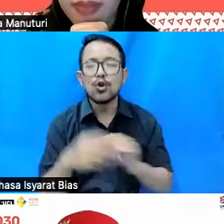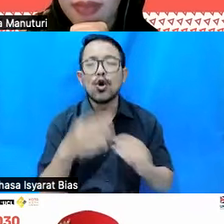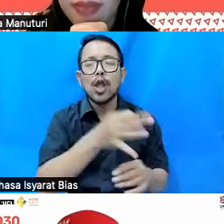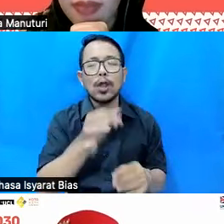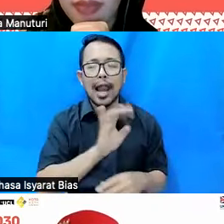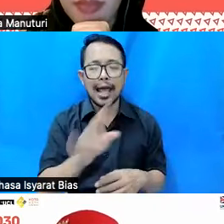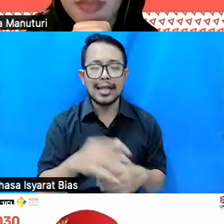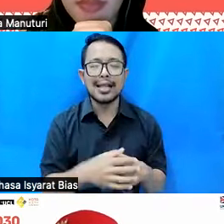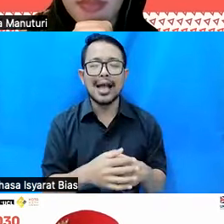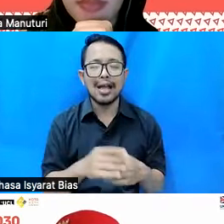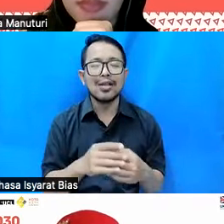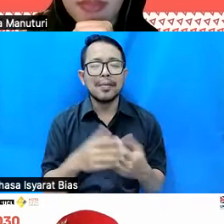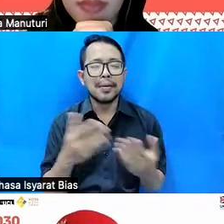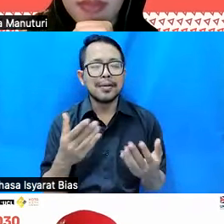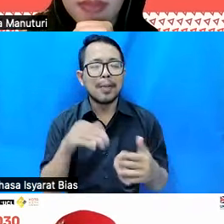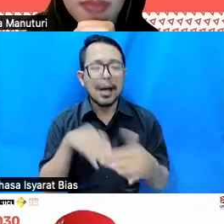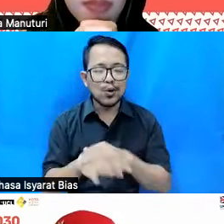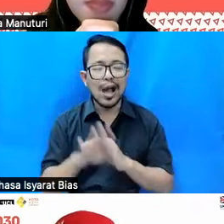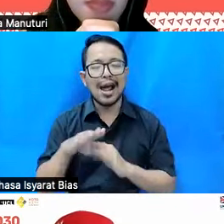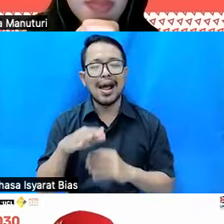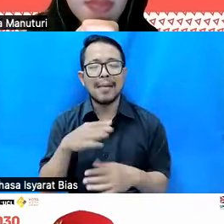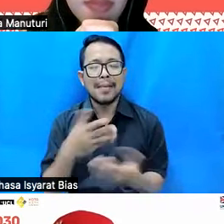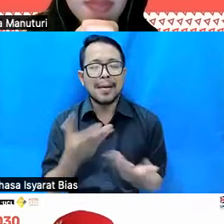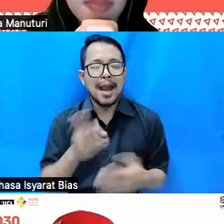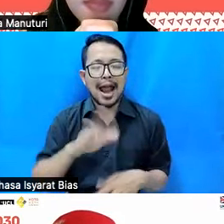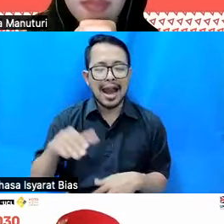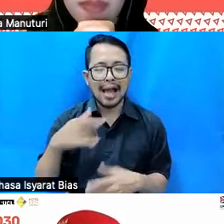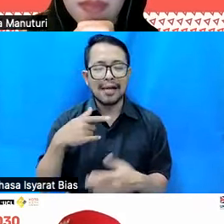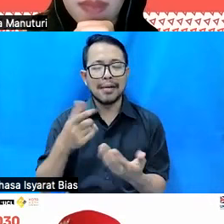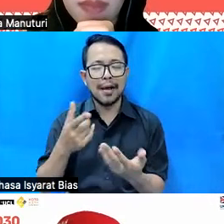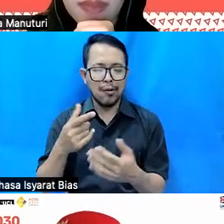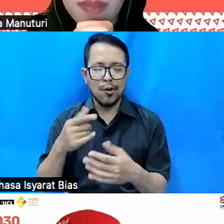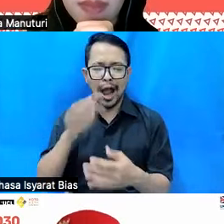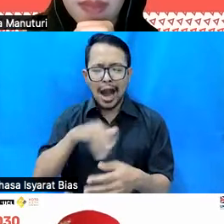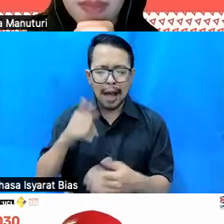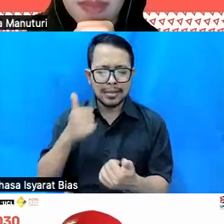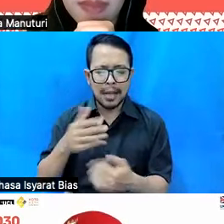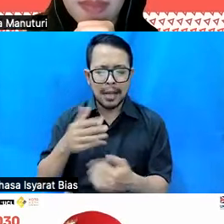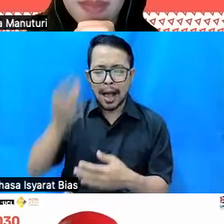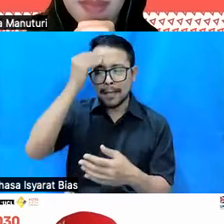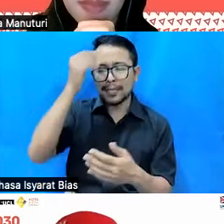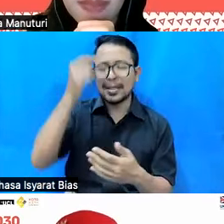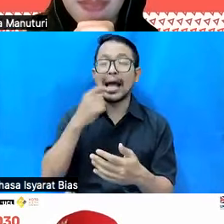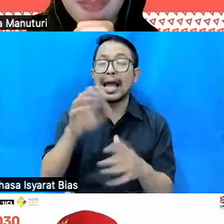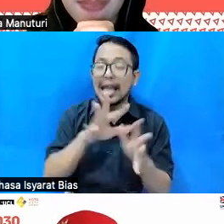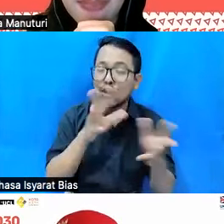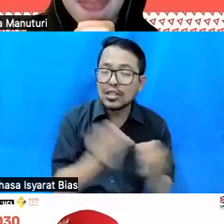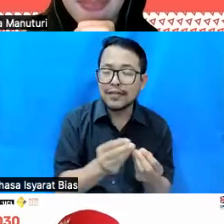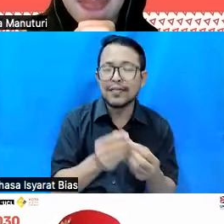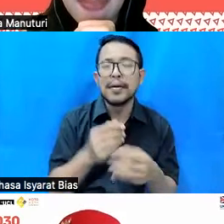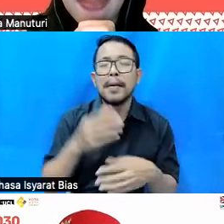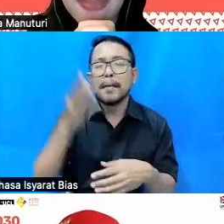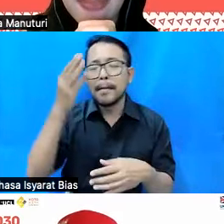the children communities to develop inclusive imaginations from an early age, and to prevent